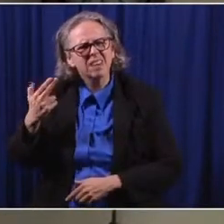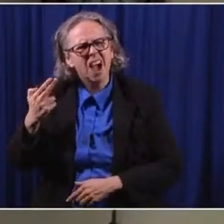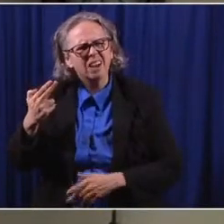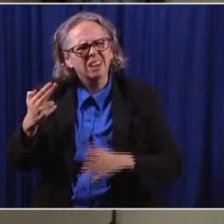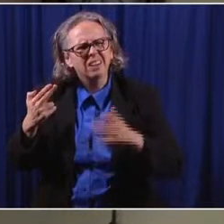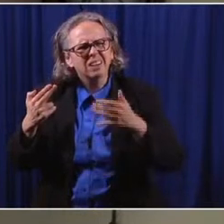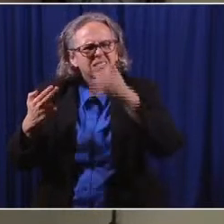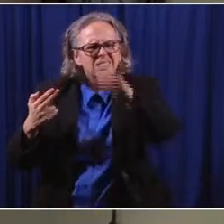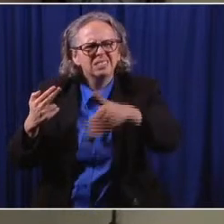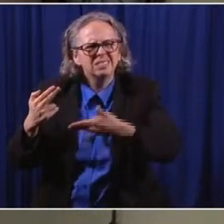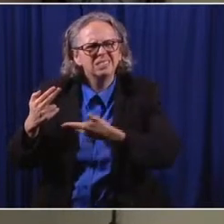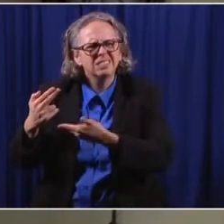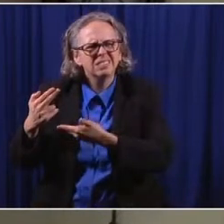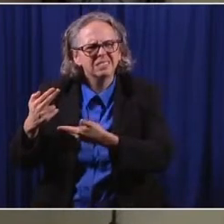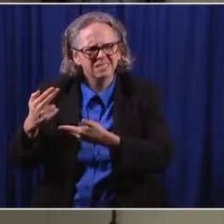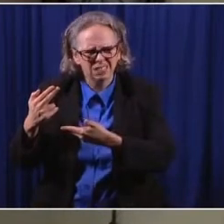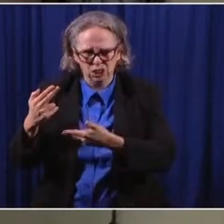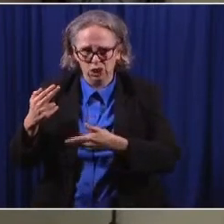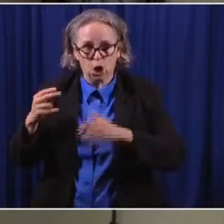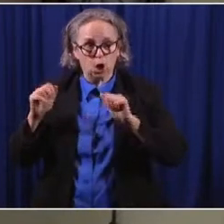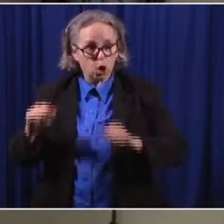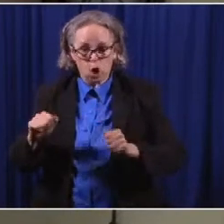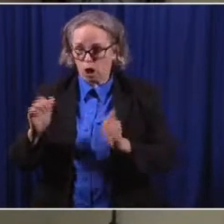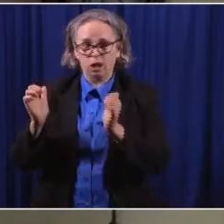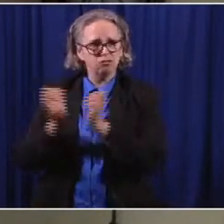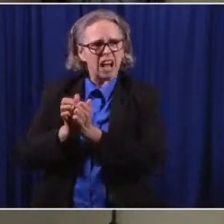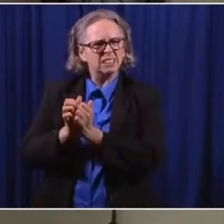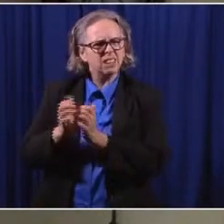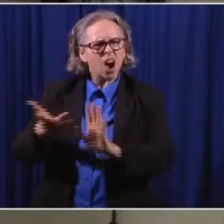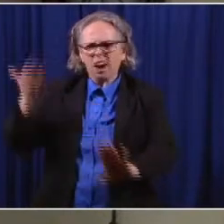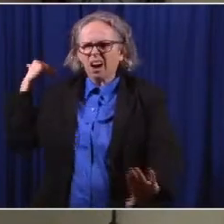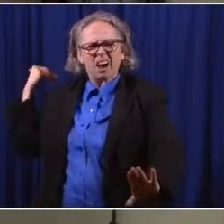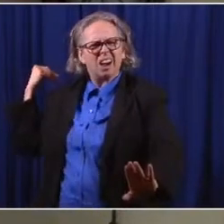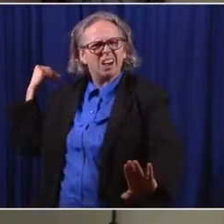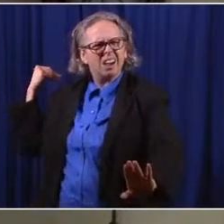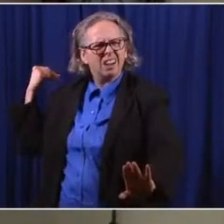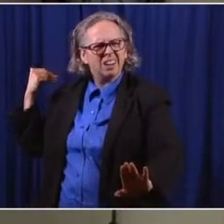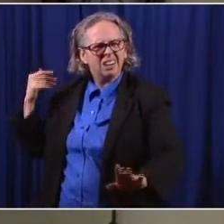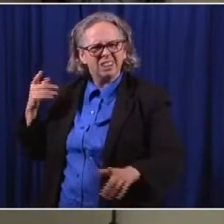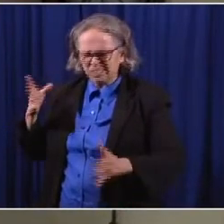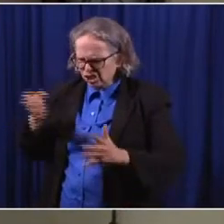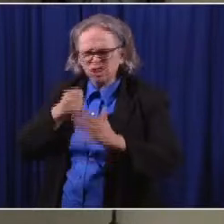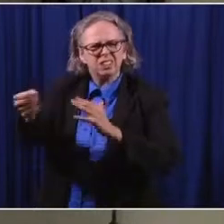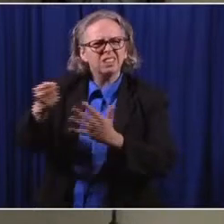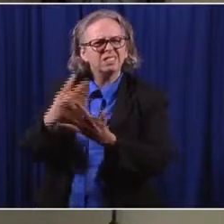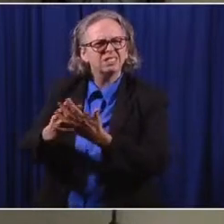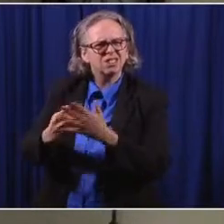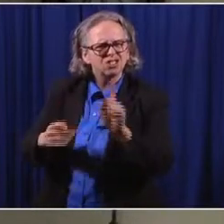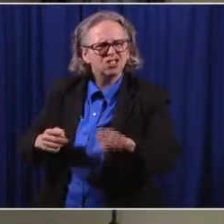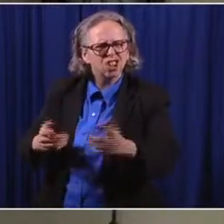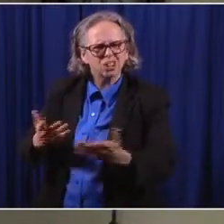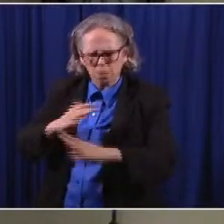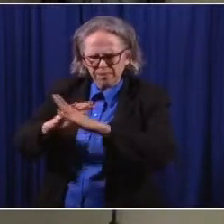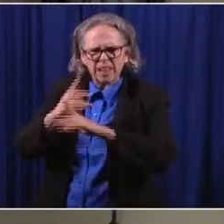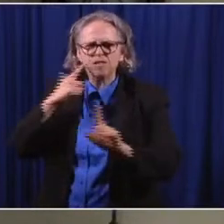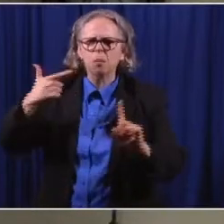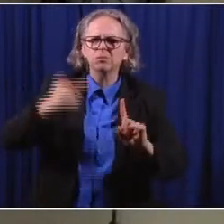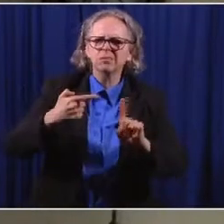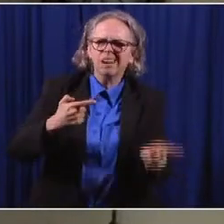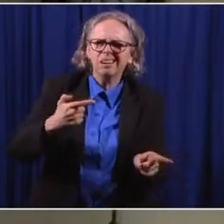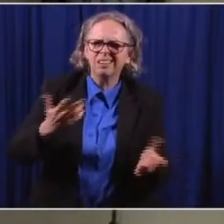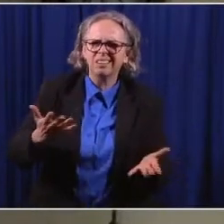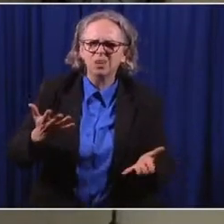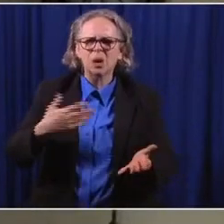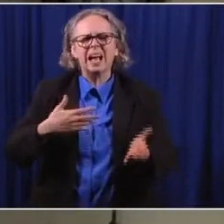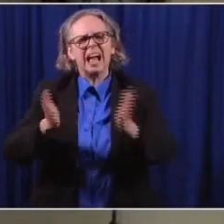before. They could be off the streets. They could be locked up. So I just ask the legislature, please help us on